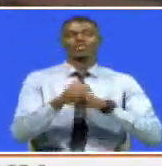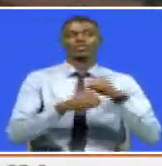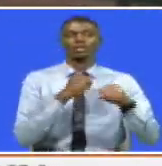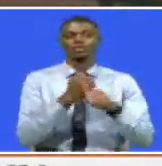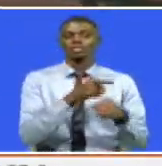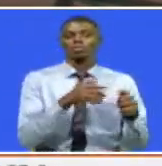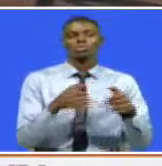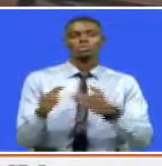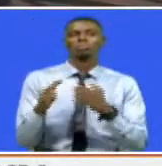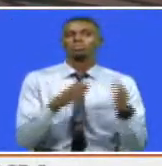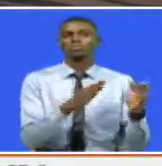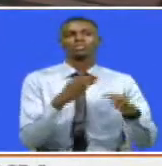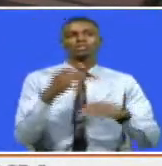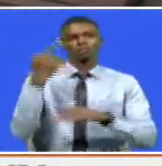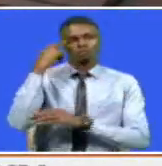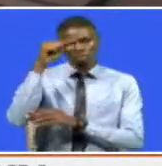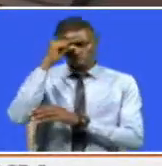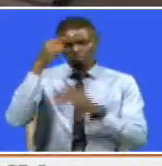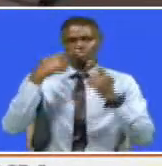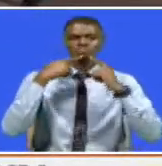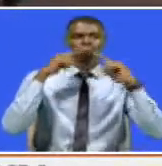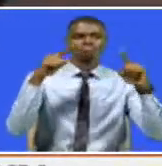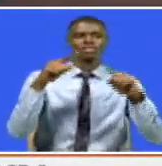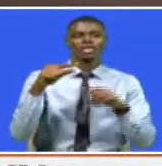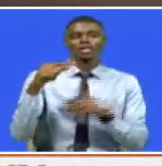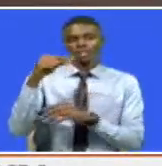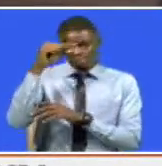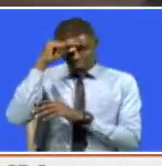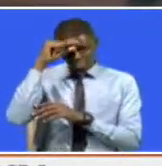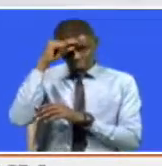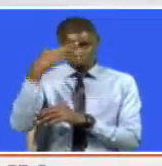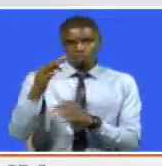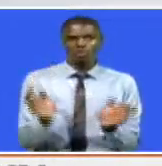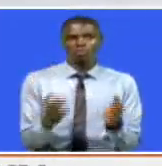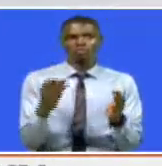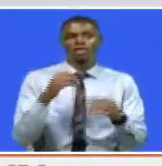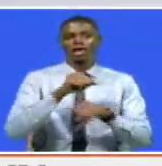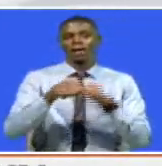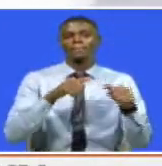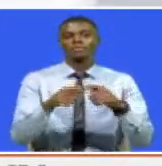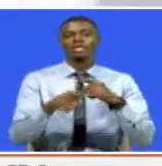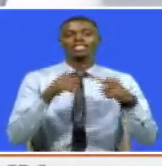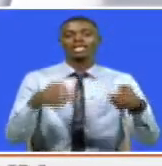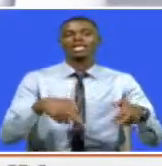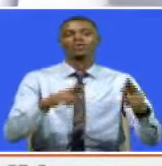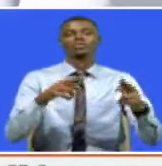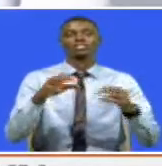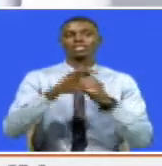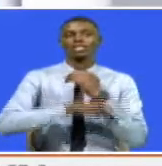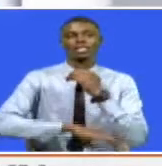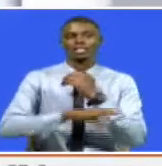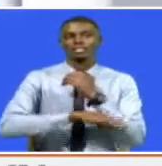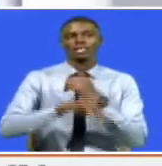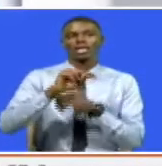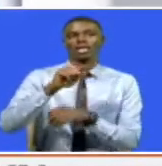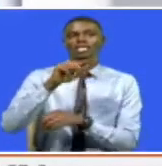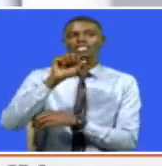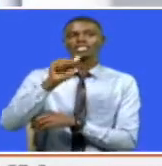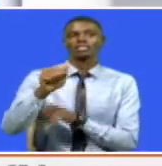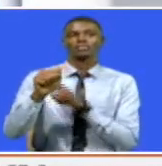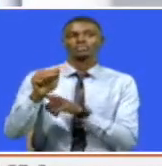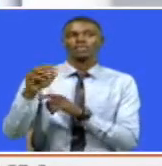an opportune time for the government to announce the state of affairs on the killer roads across the country. According to NTSA,